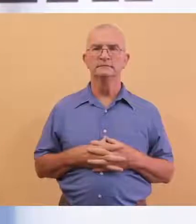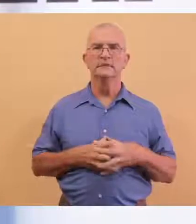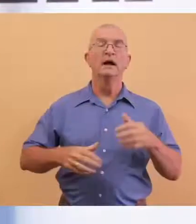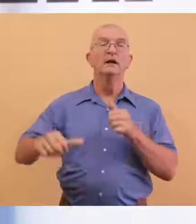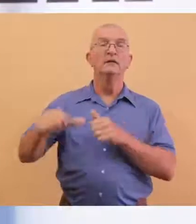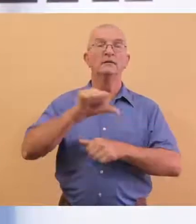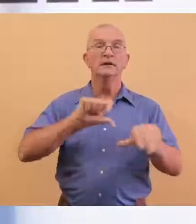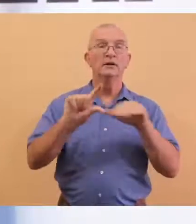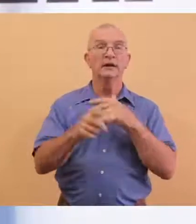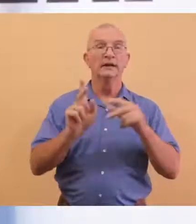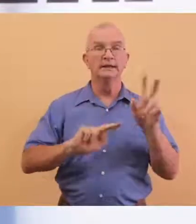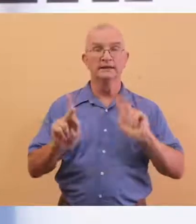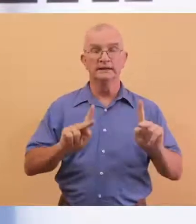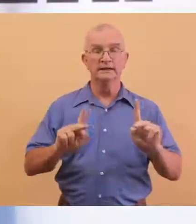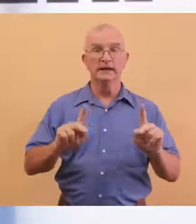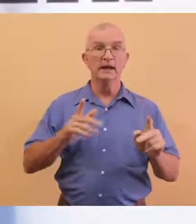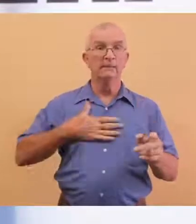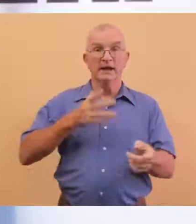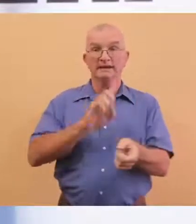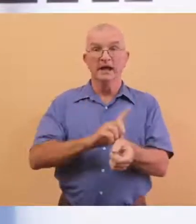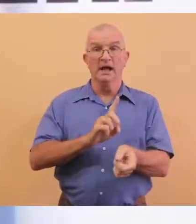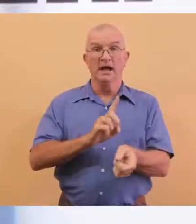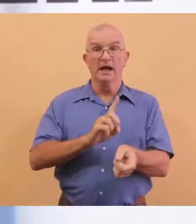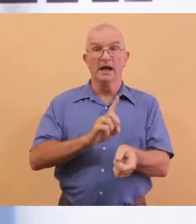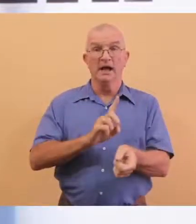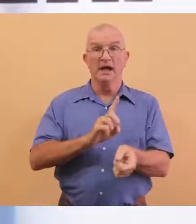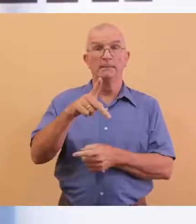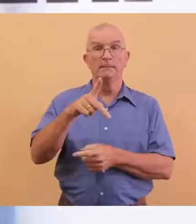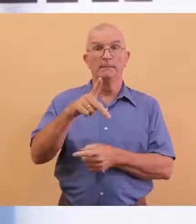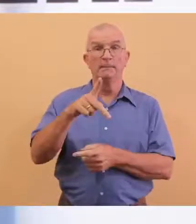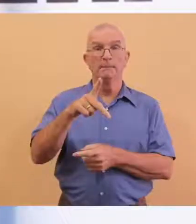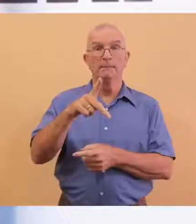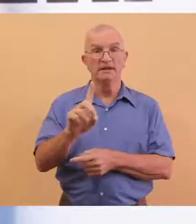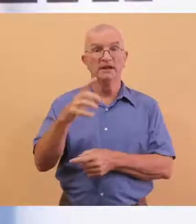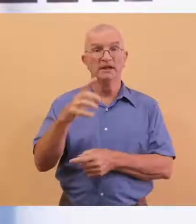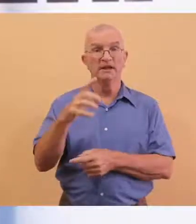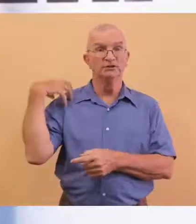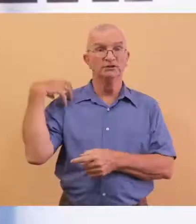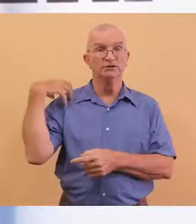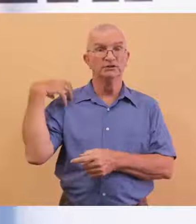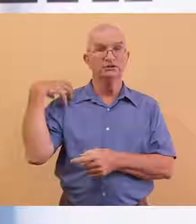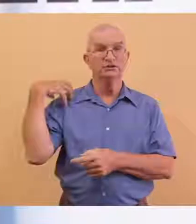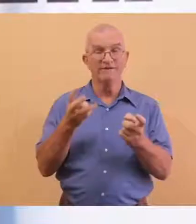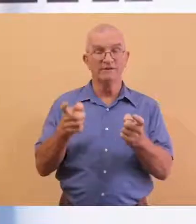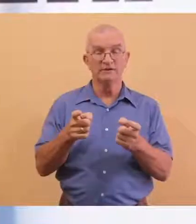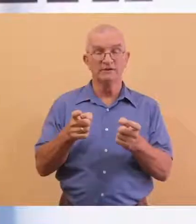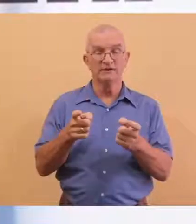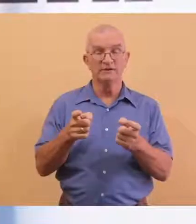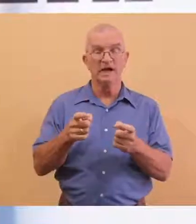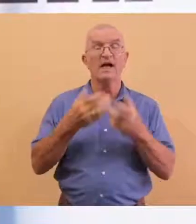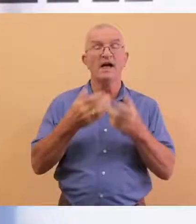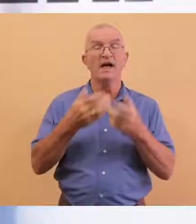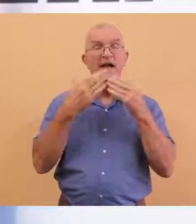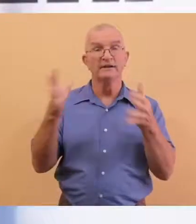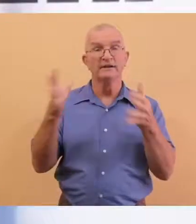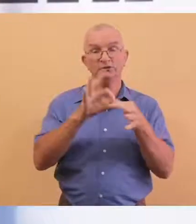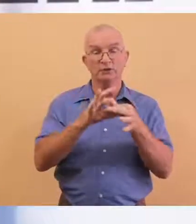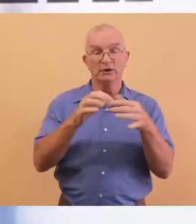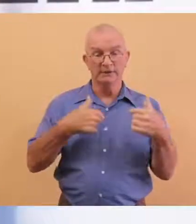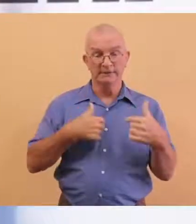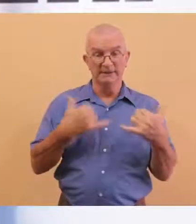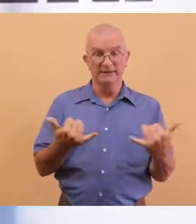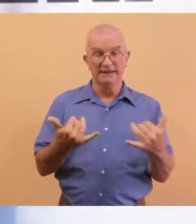Fellow Guyanese, I'm Dr. Shamdeo Prasad, Chief Medical Officer, and I wish to thank you for joining me for